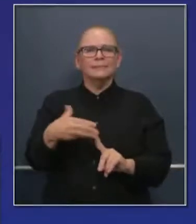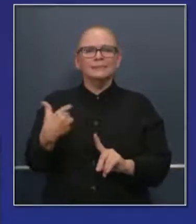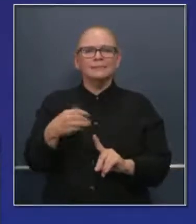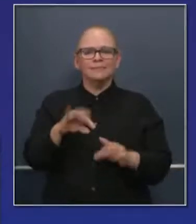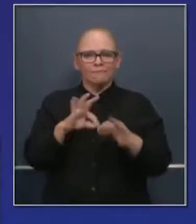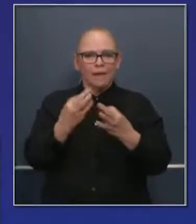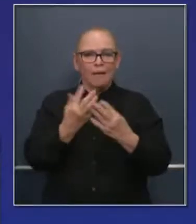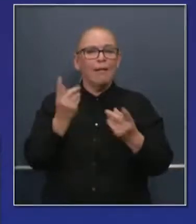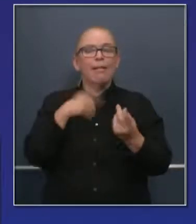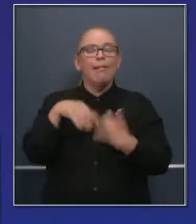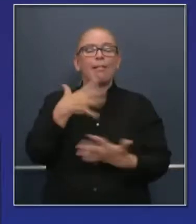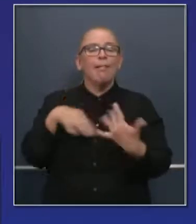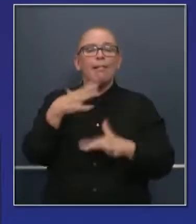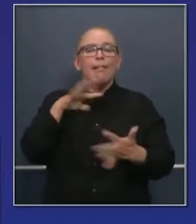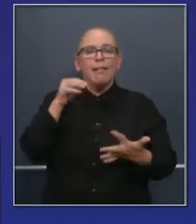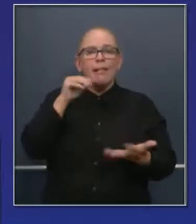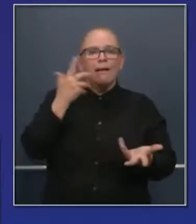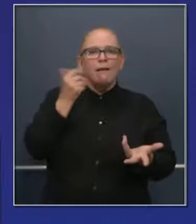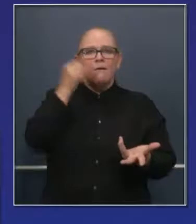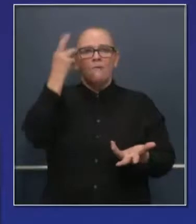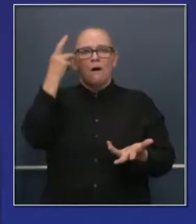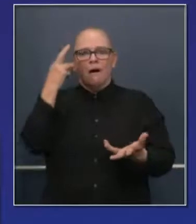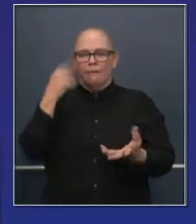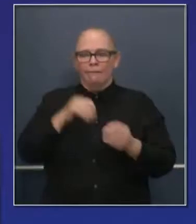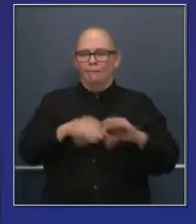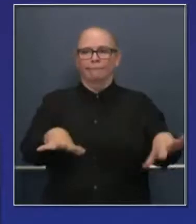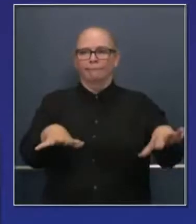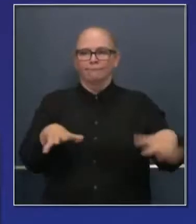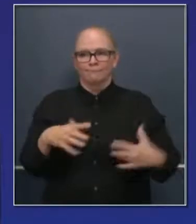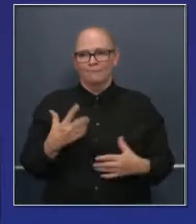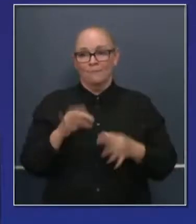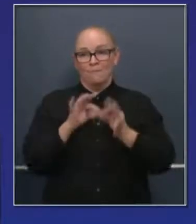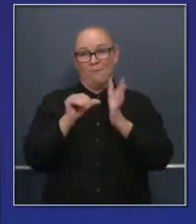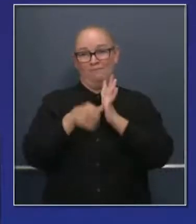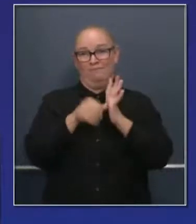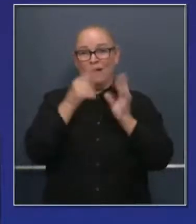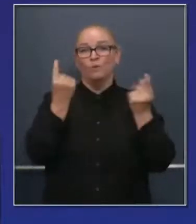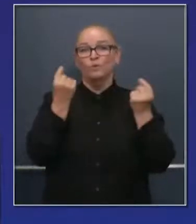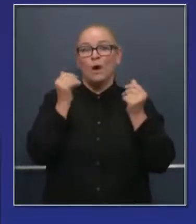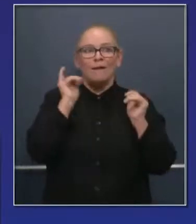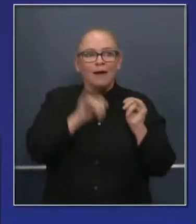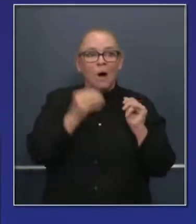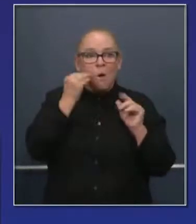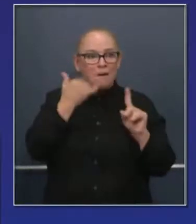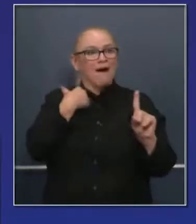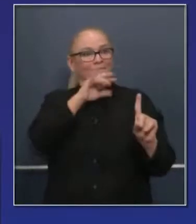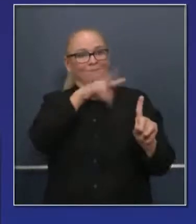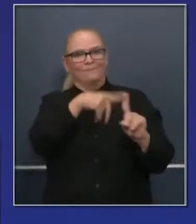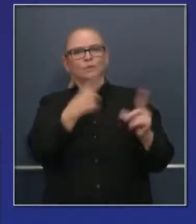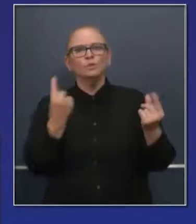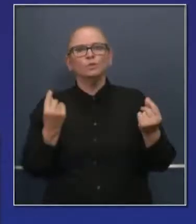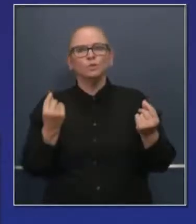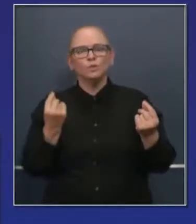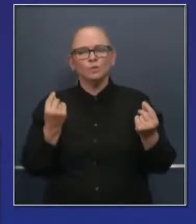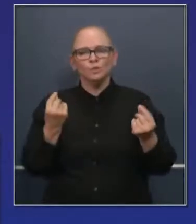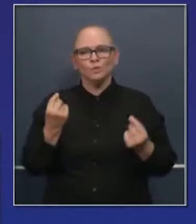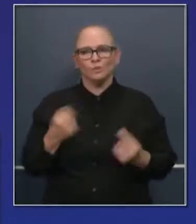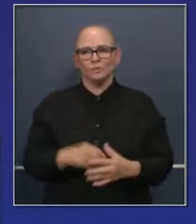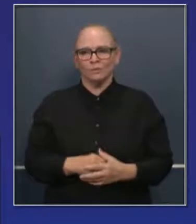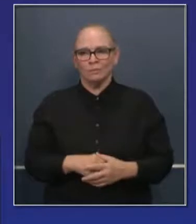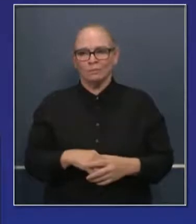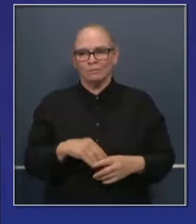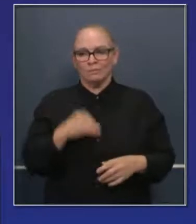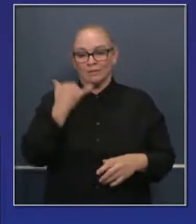their living rooms. And that's why we thought it important to remind people of the importance, if you